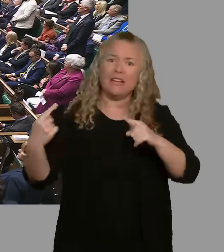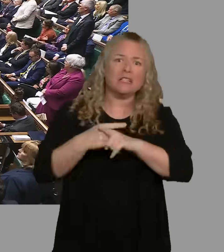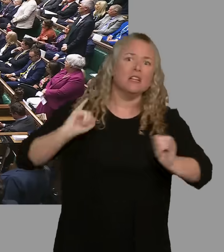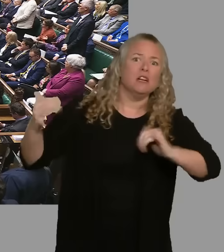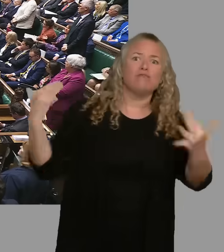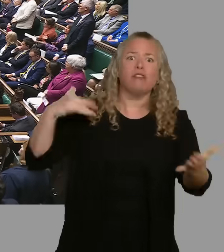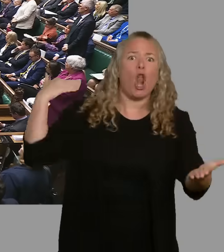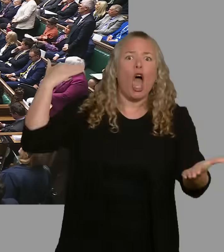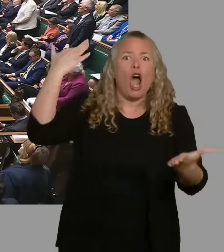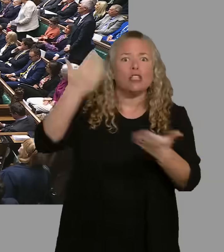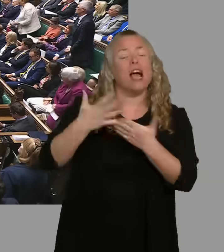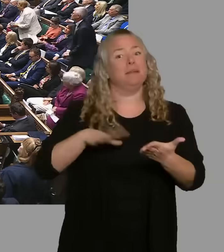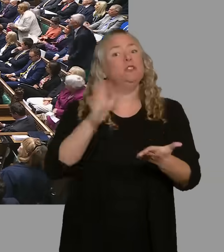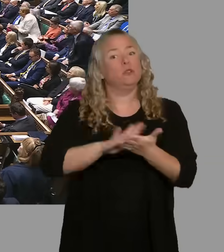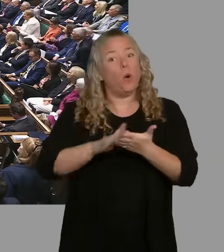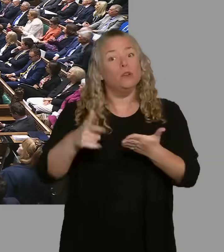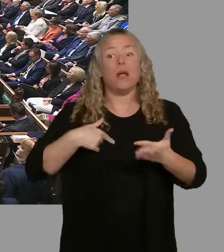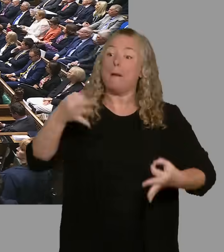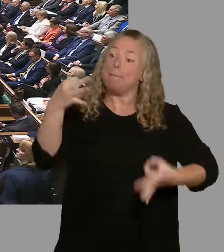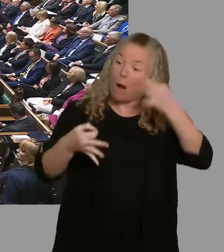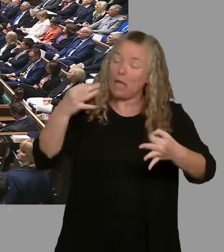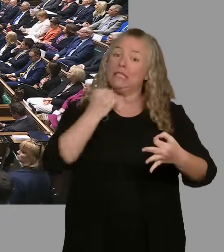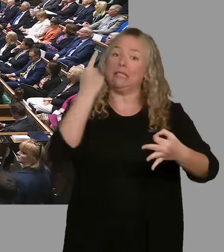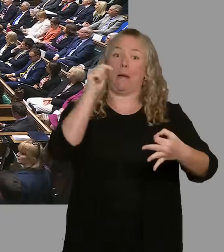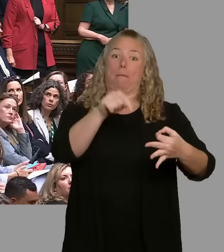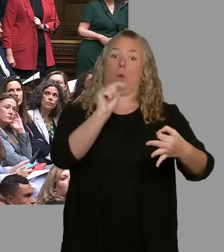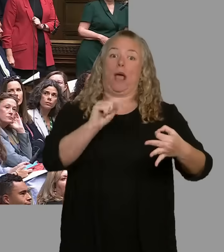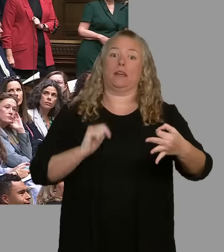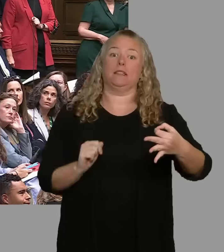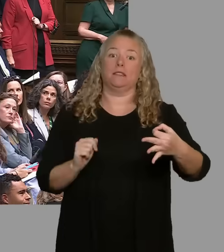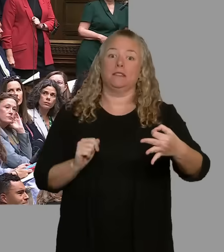you, Mr. Speaker. Let's talk about fracking.